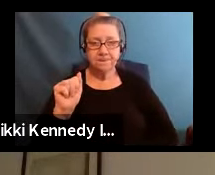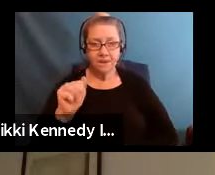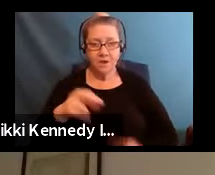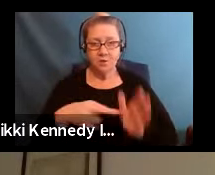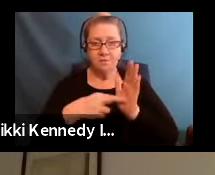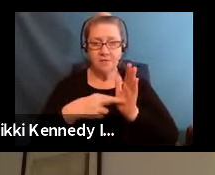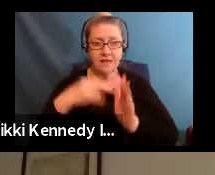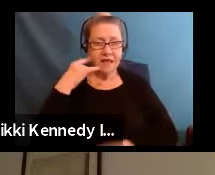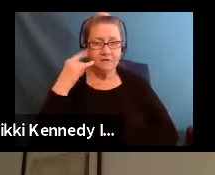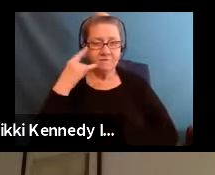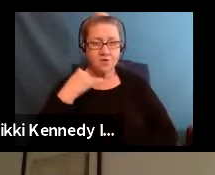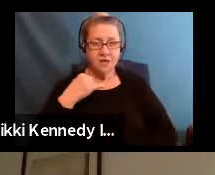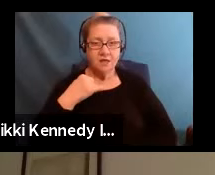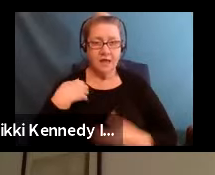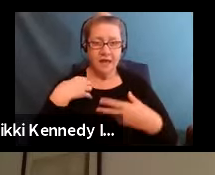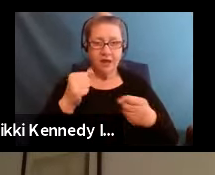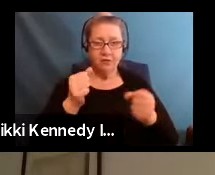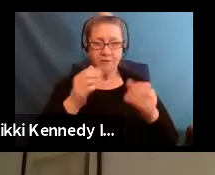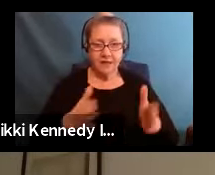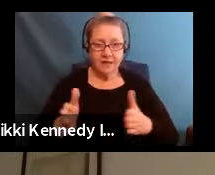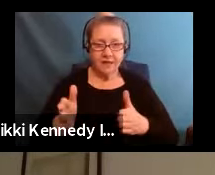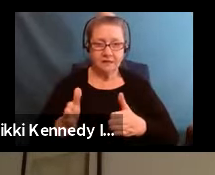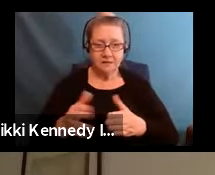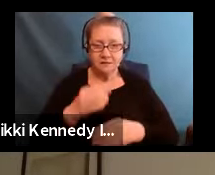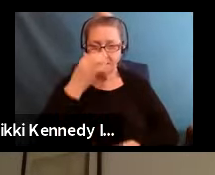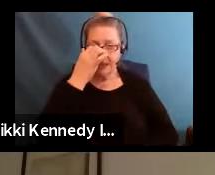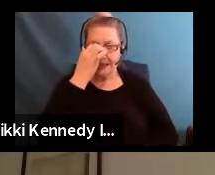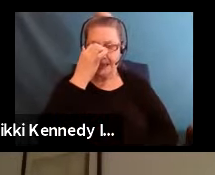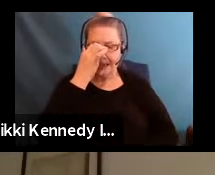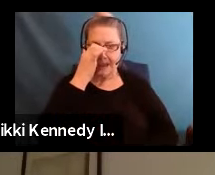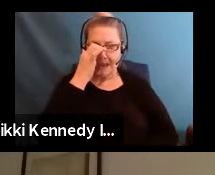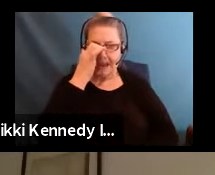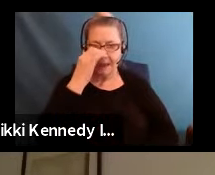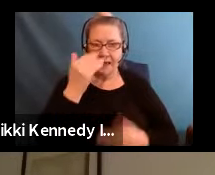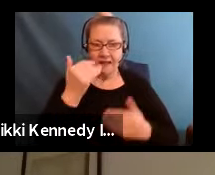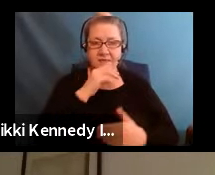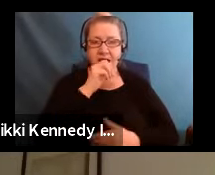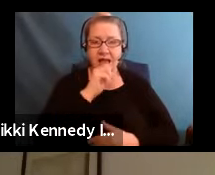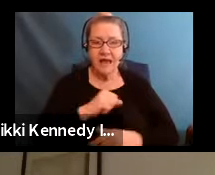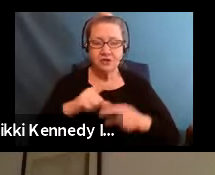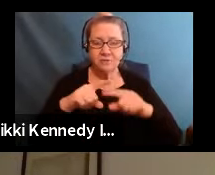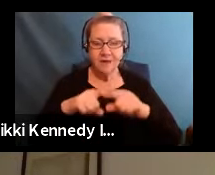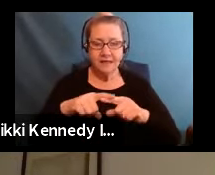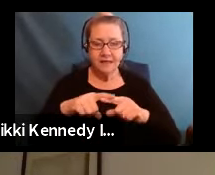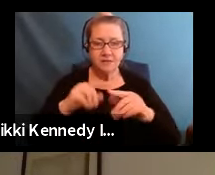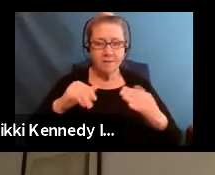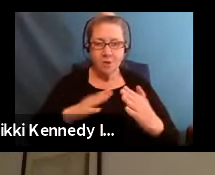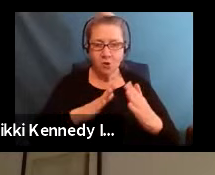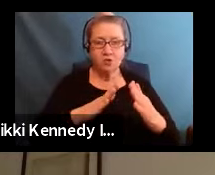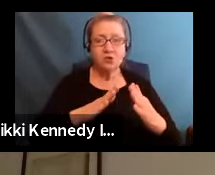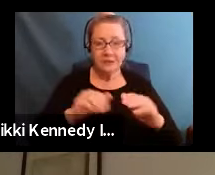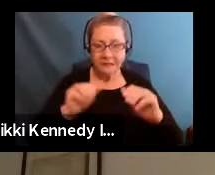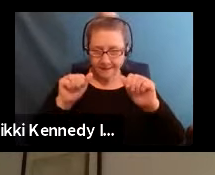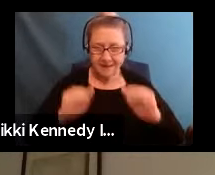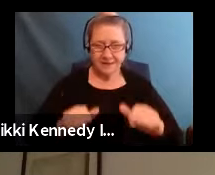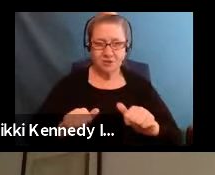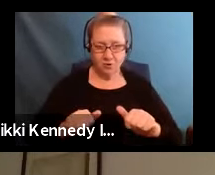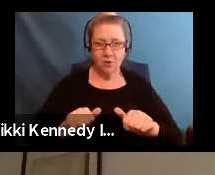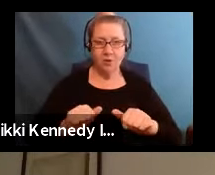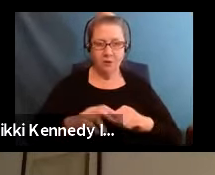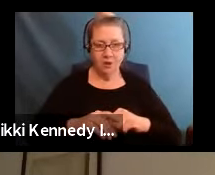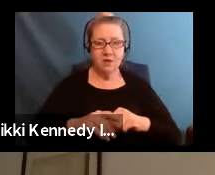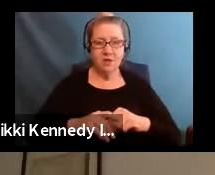California Association of Health Plans, I forgot to say at the beginning, this age-based approach is doable, and the data is